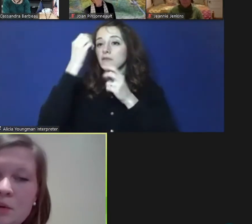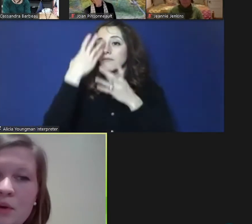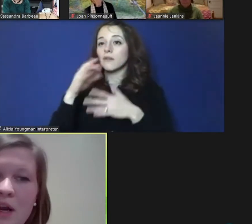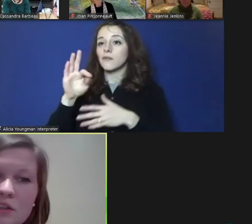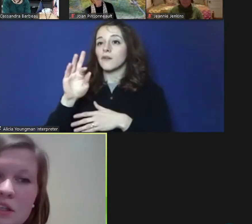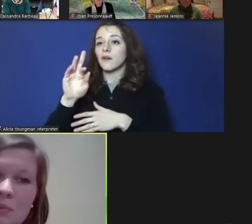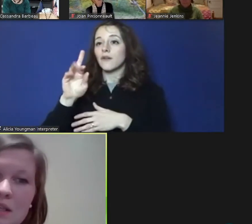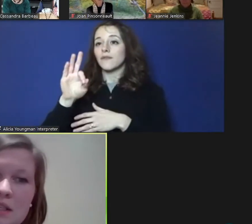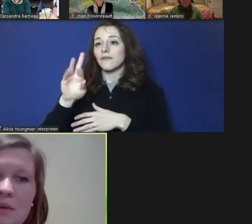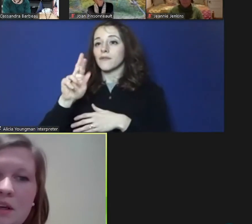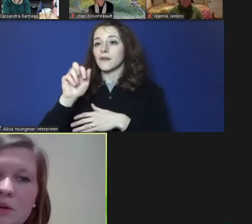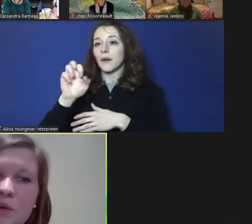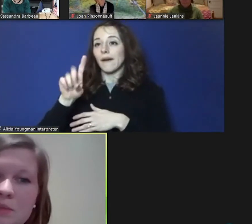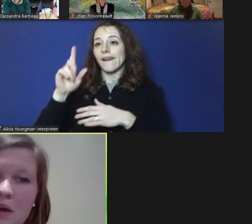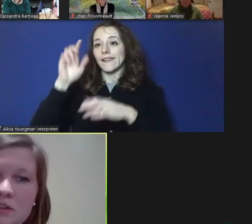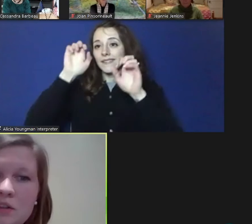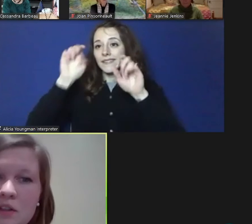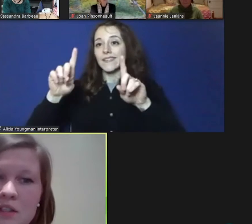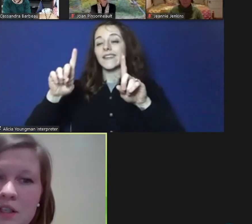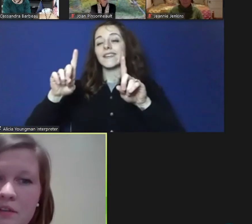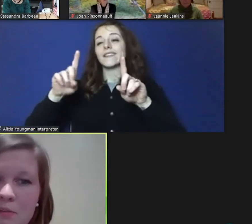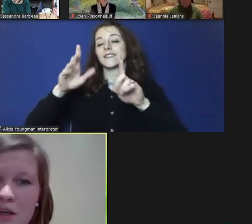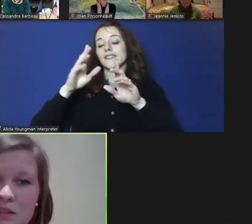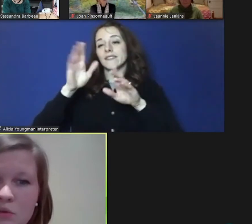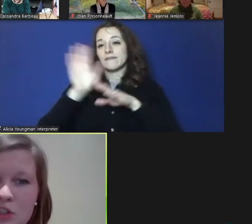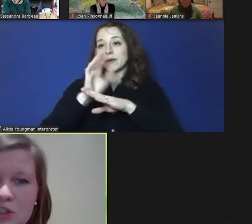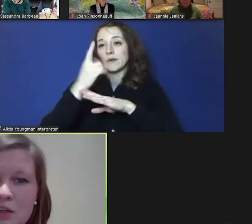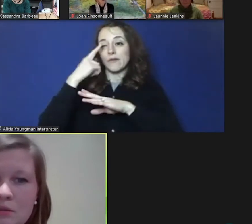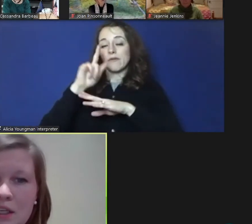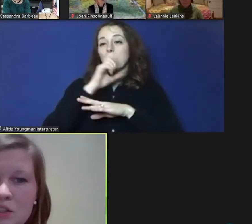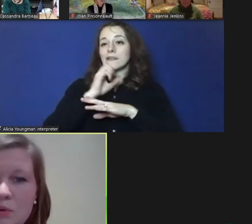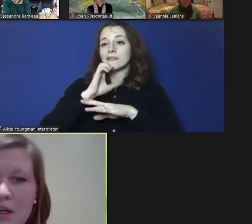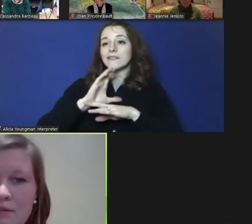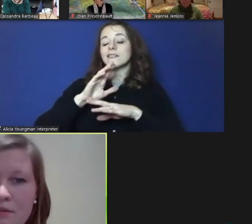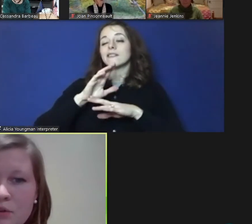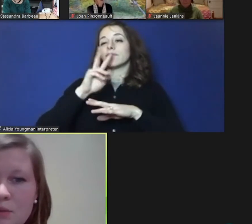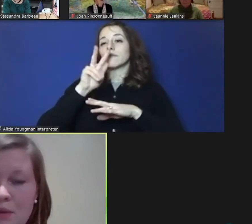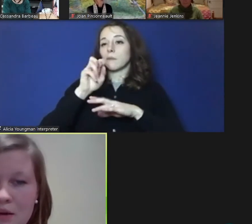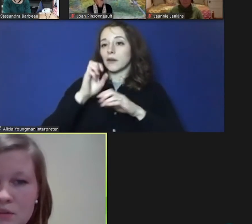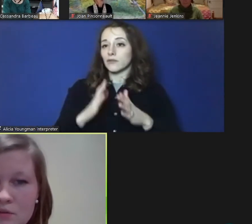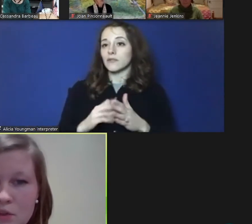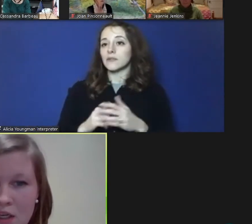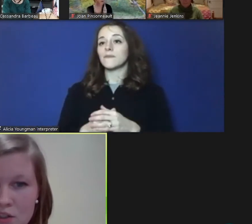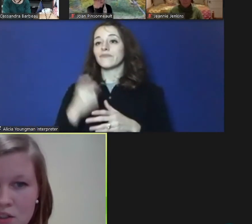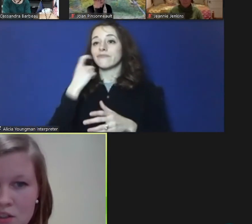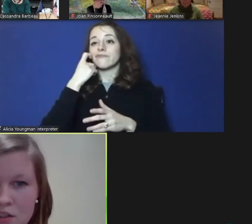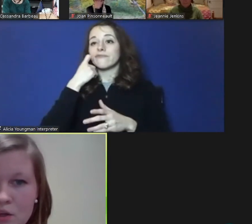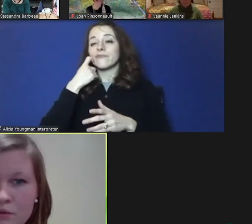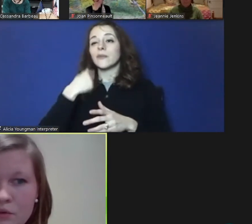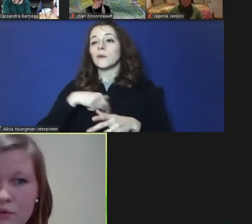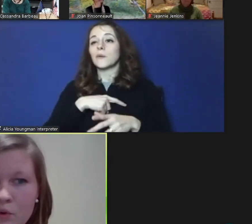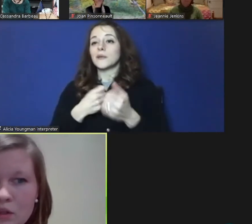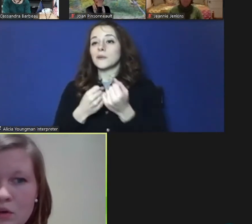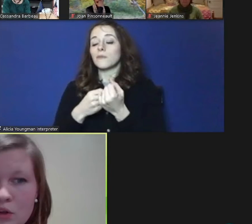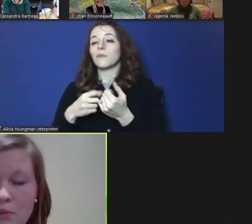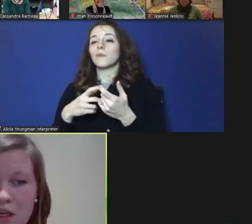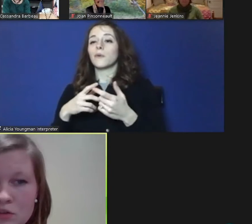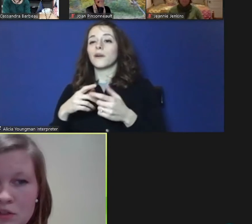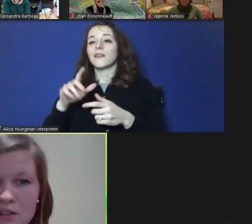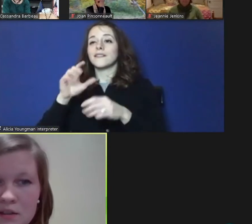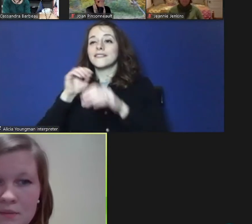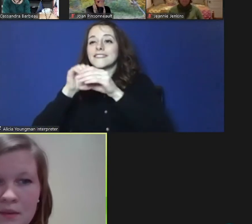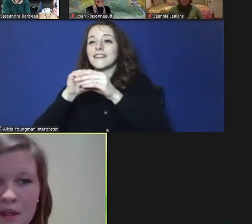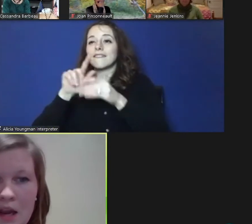Vermonters. Prior to the pandemic, we sponsored Stuff the Bus, which generated 2,500 pounds of donations for 4